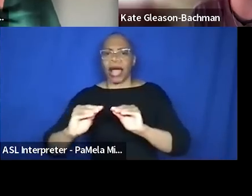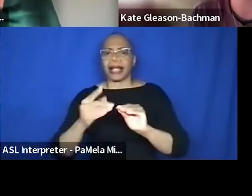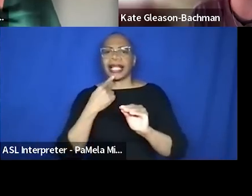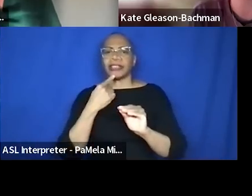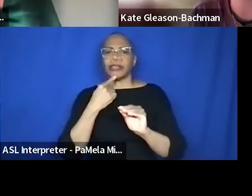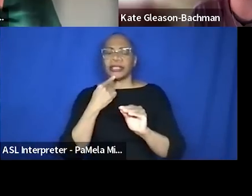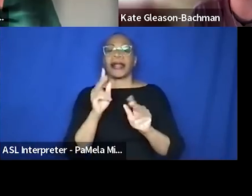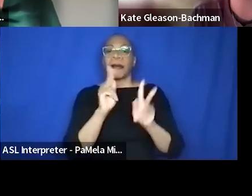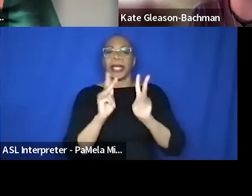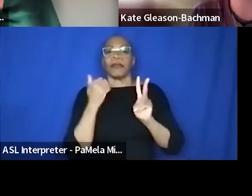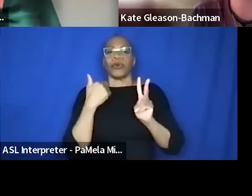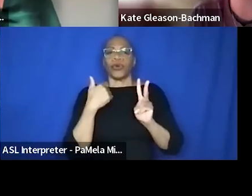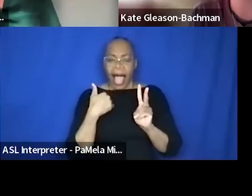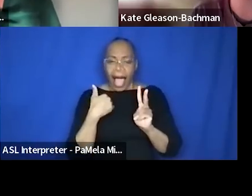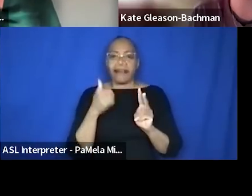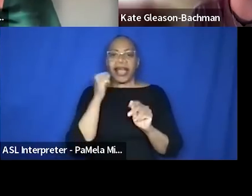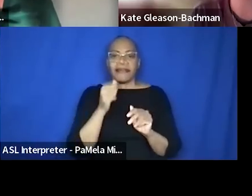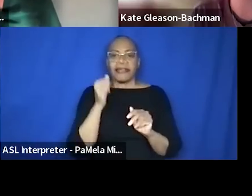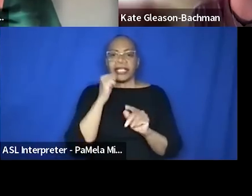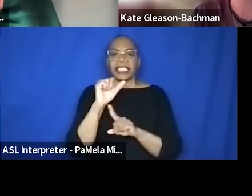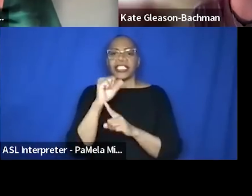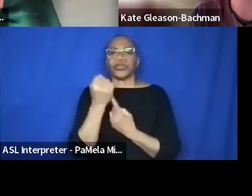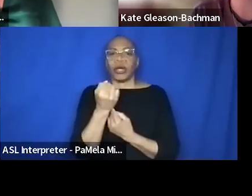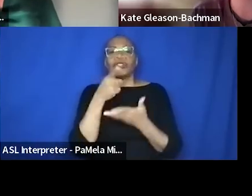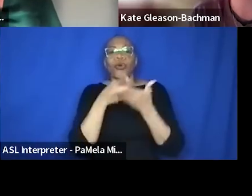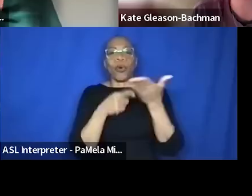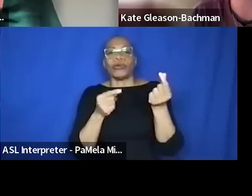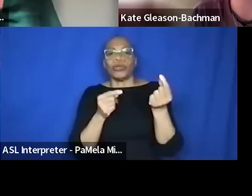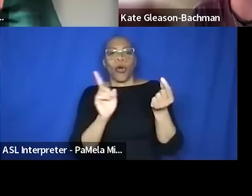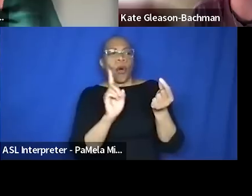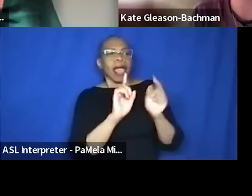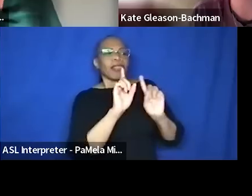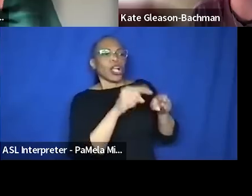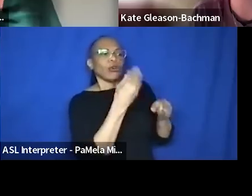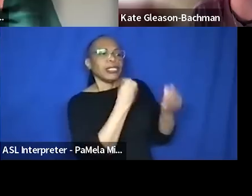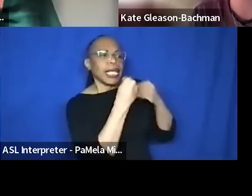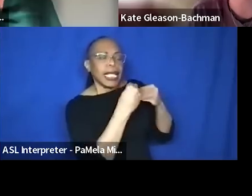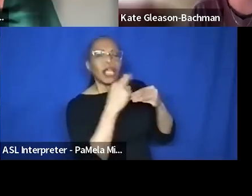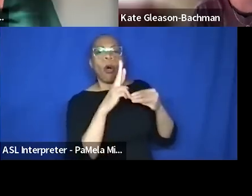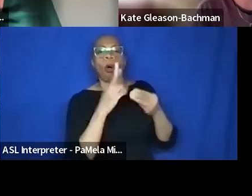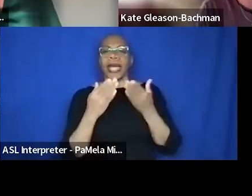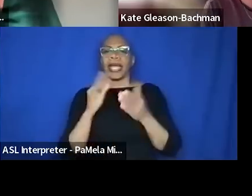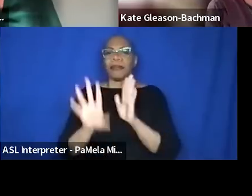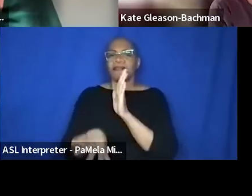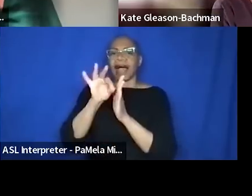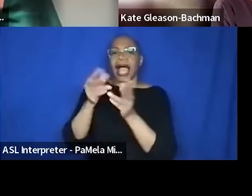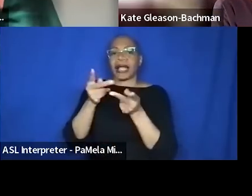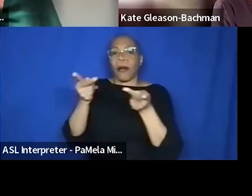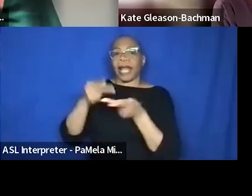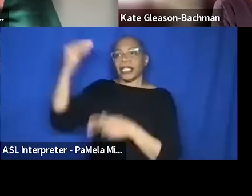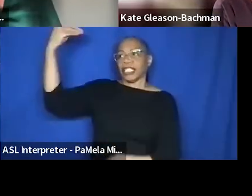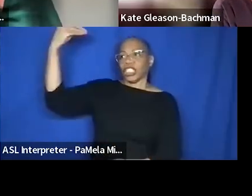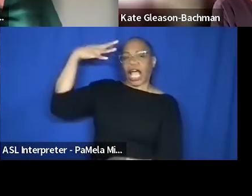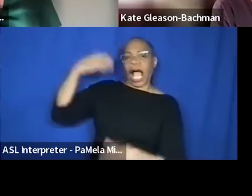got a routine they do in the morning. They were just heading off for whether to go eat or find somewhere to shower or whatever. Mm-hmm.